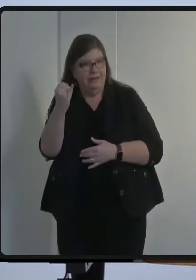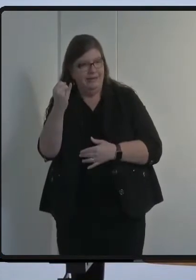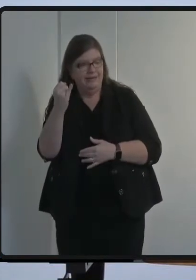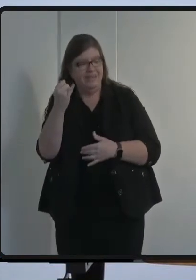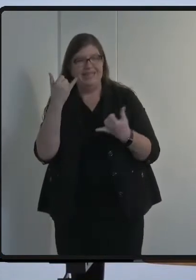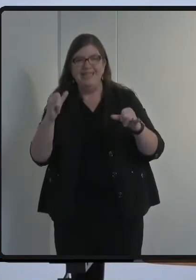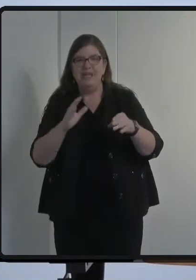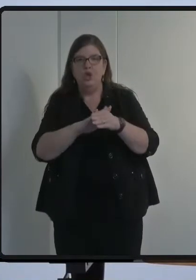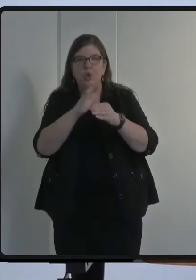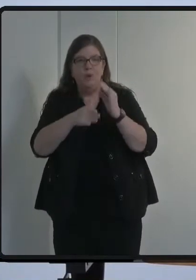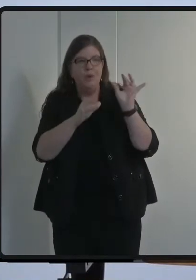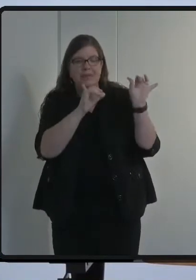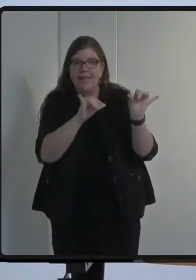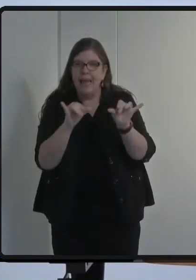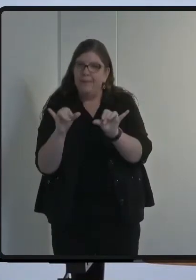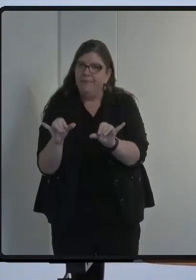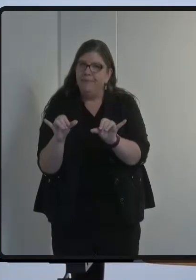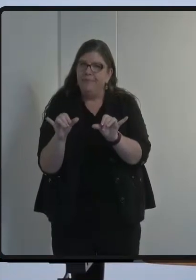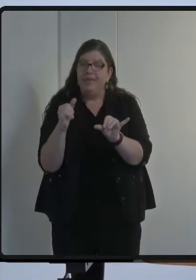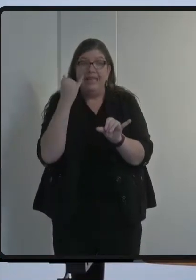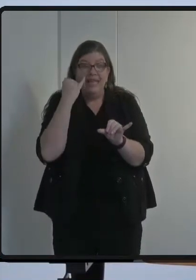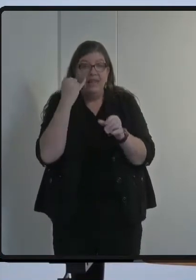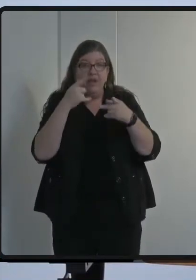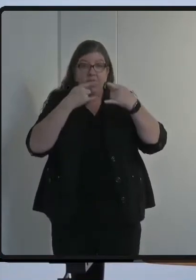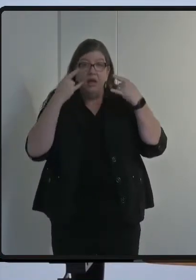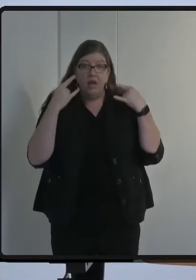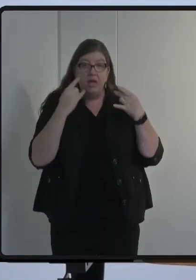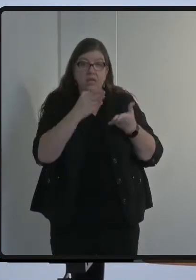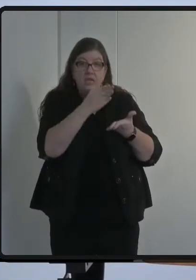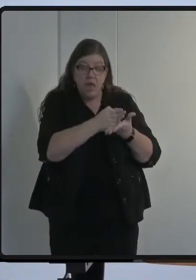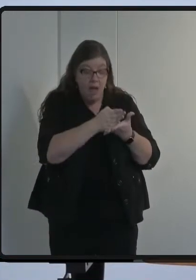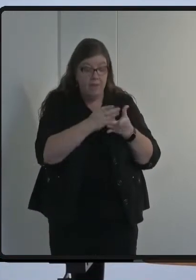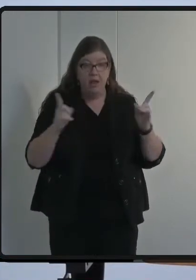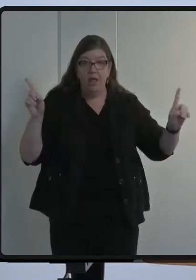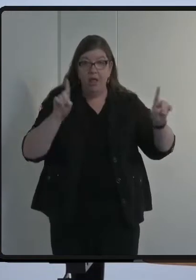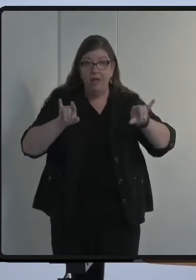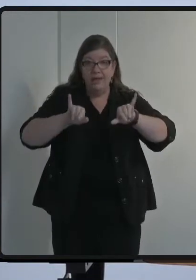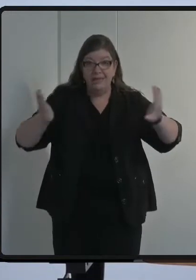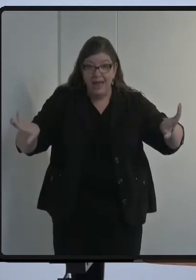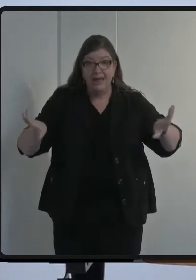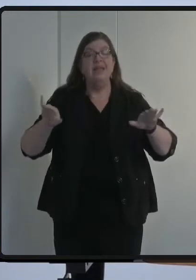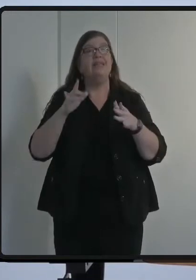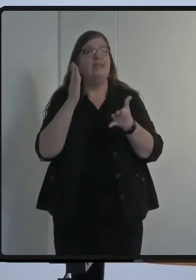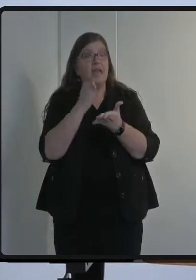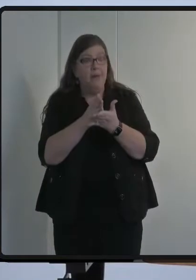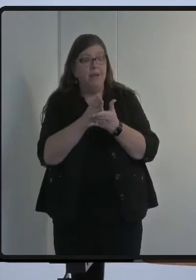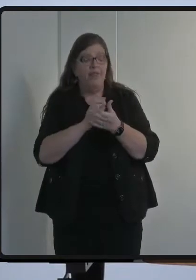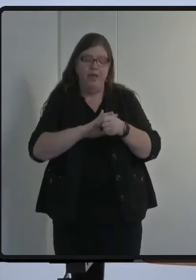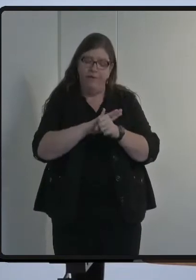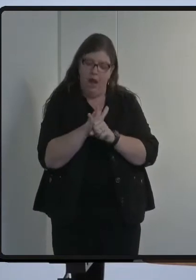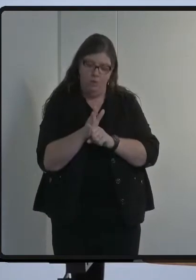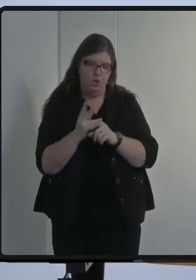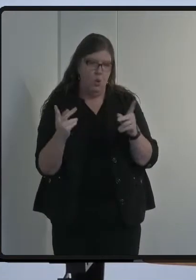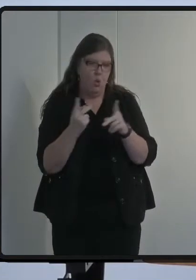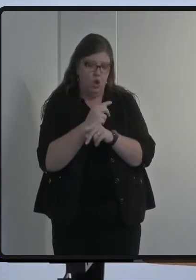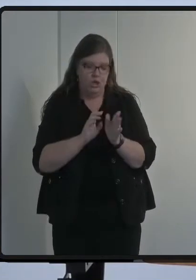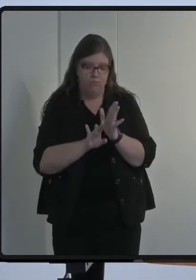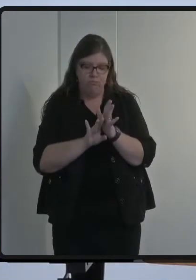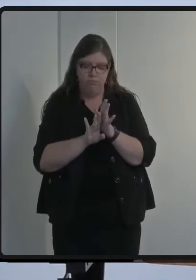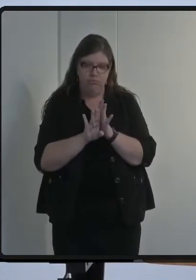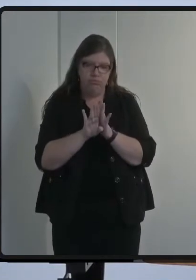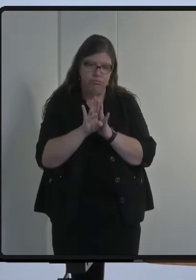result is the same. If people stop wearing masks and practicing physical distancing, the virus will spread again. It's happening